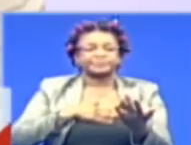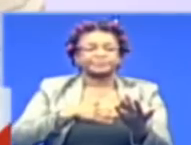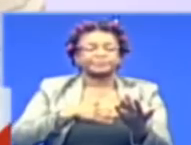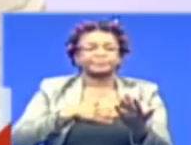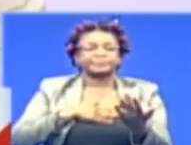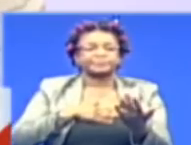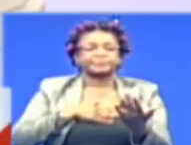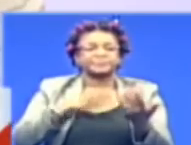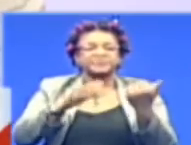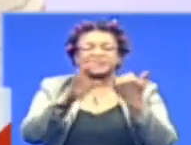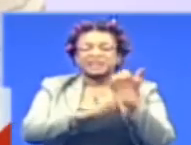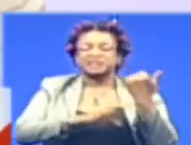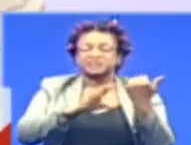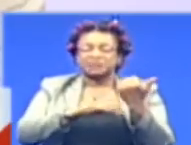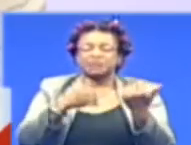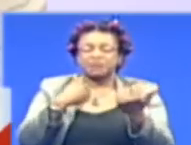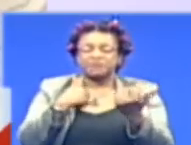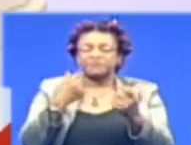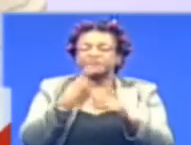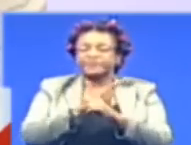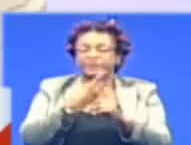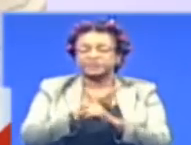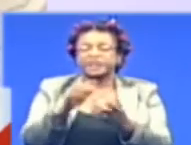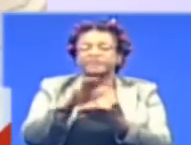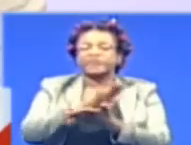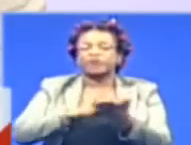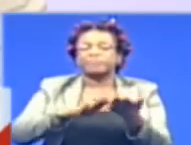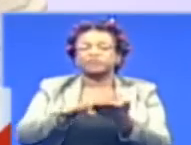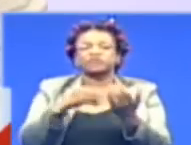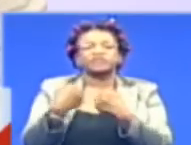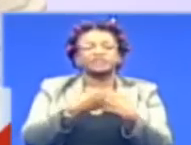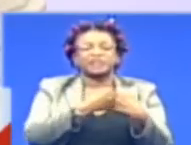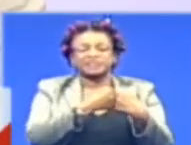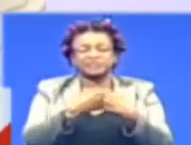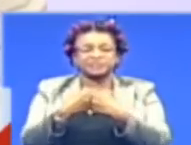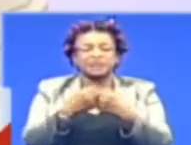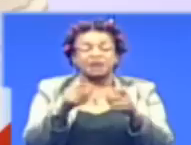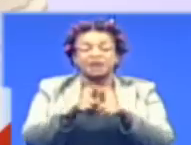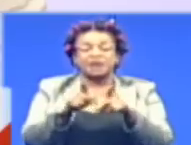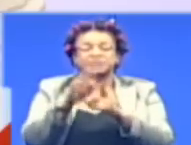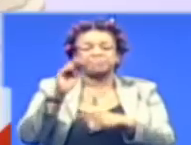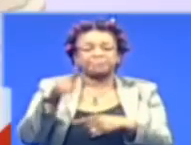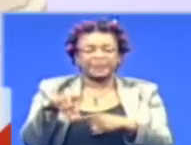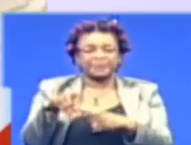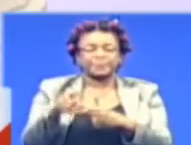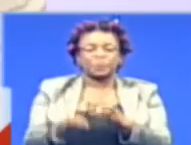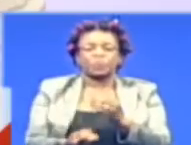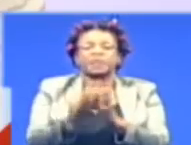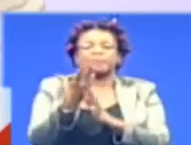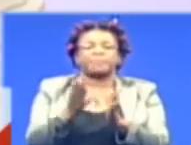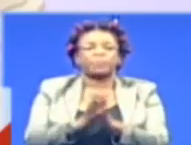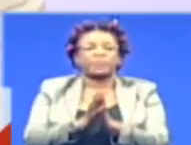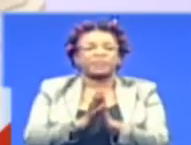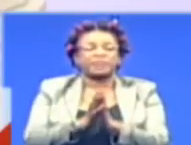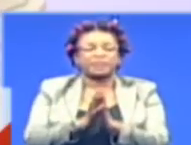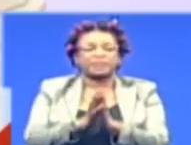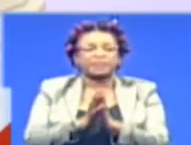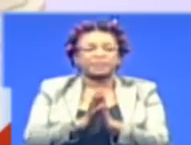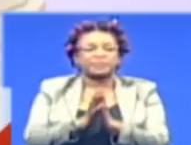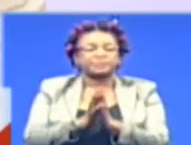serious environmental challenges. Yes. And as parliamentarians, we came up